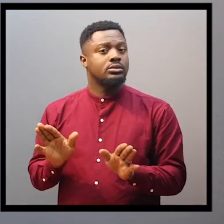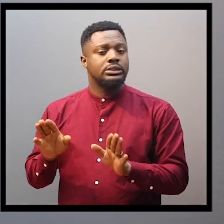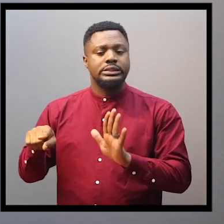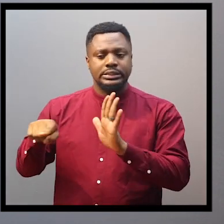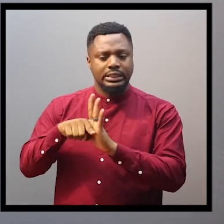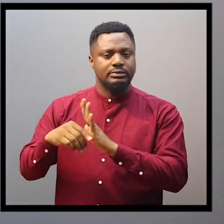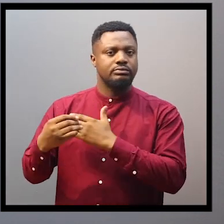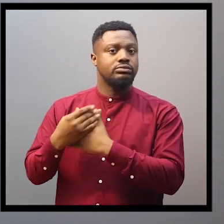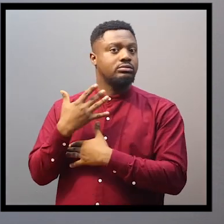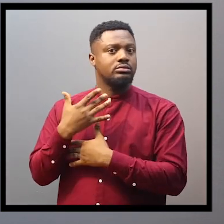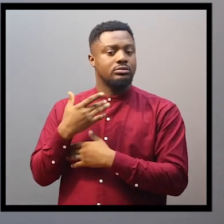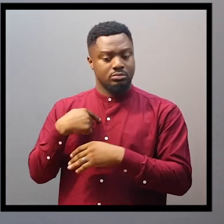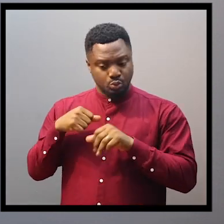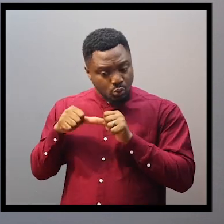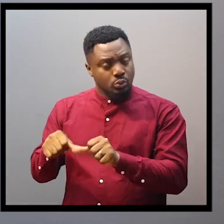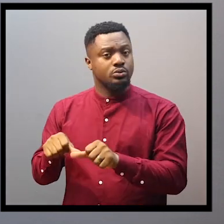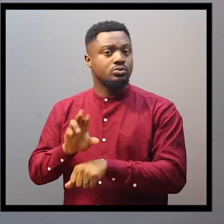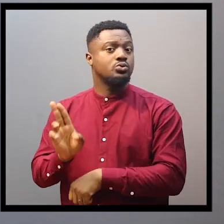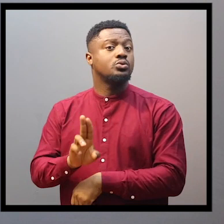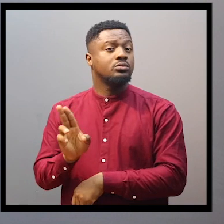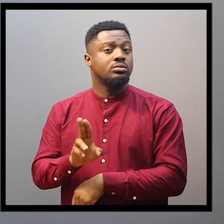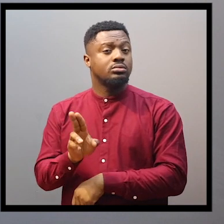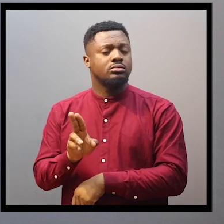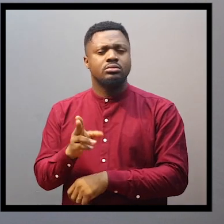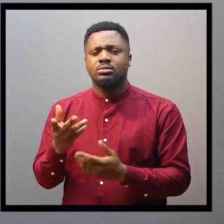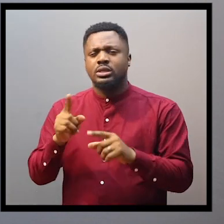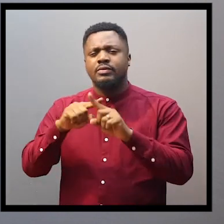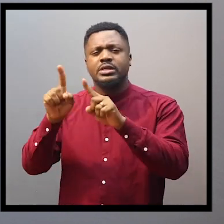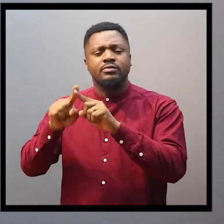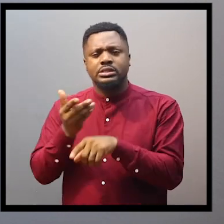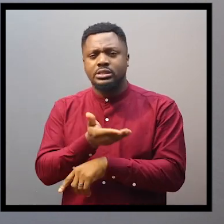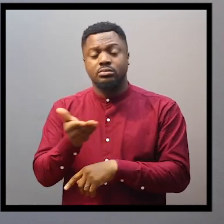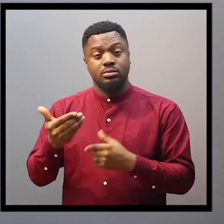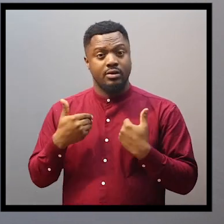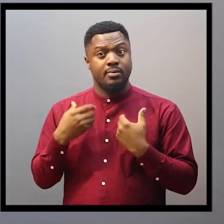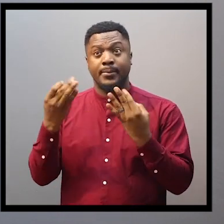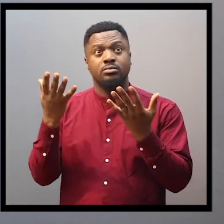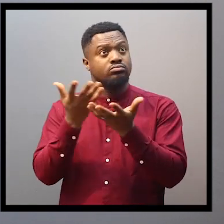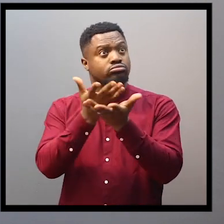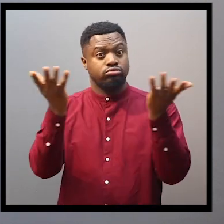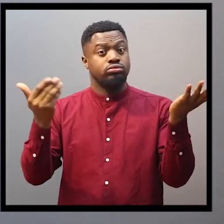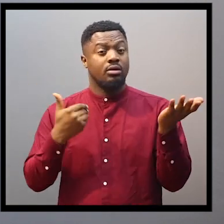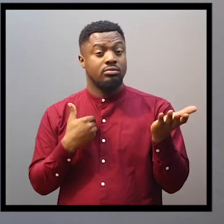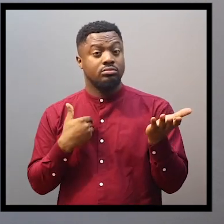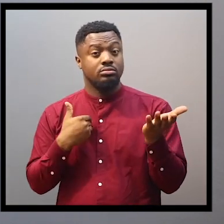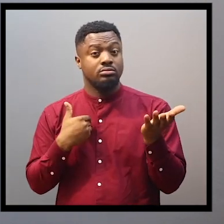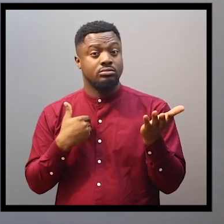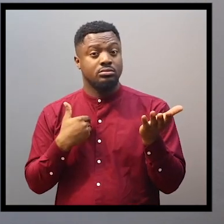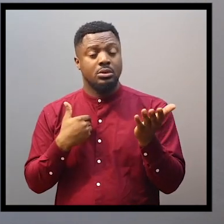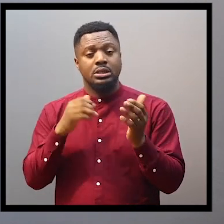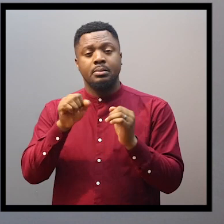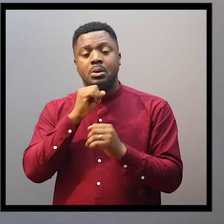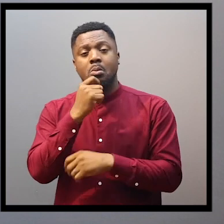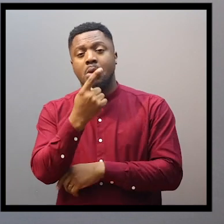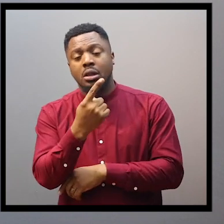their lives, but they continue to use them. There are several substances available in the environment, and a person may be addicted